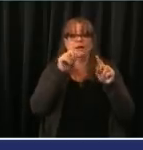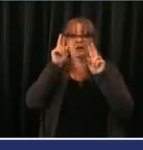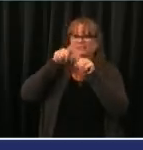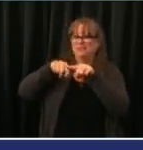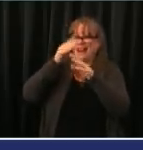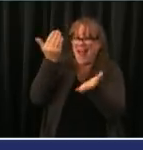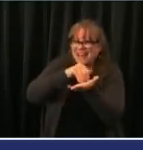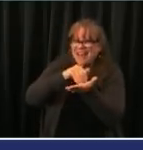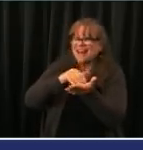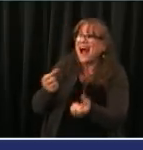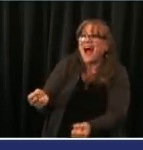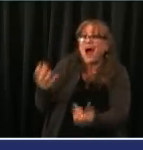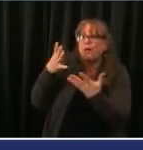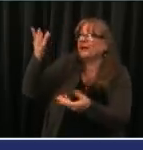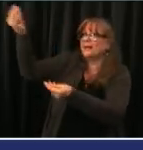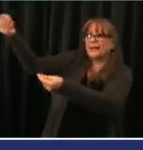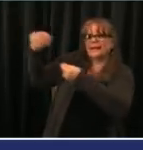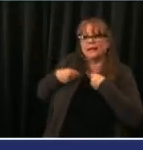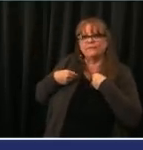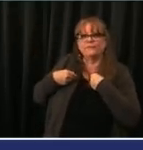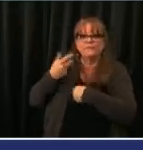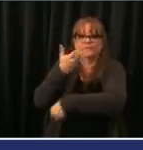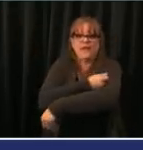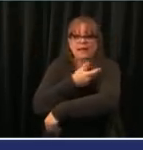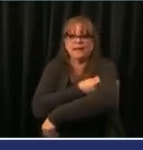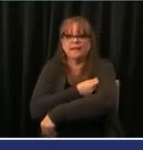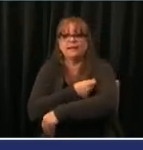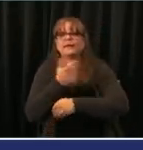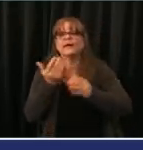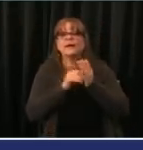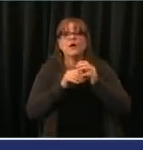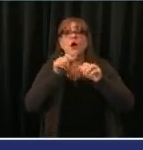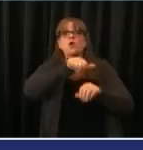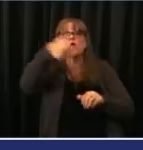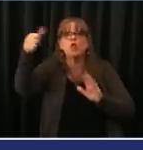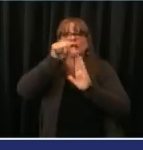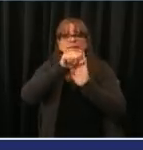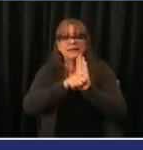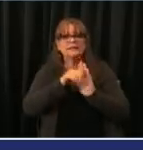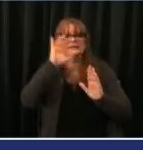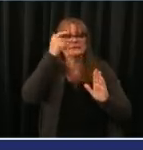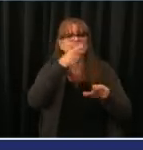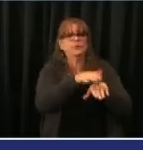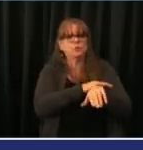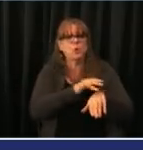Some, as I mentioned, define the eligibility group too narrowly, slowed down their vaccines, they're sitting on shelves.